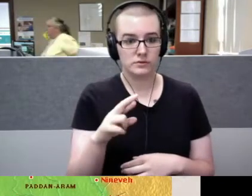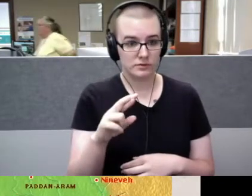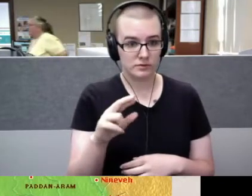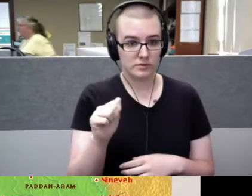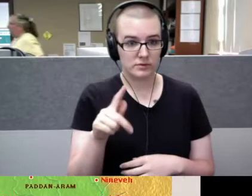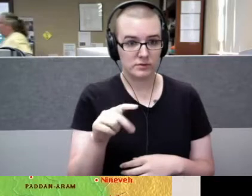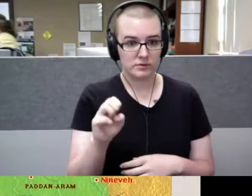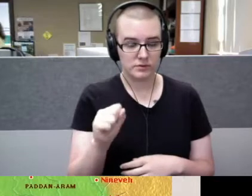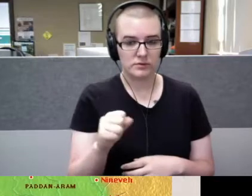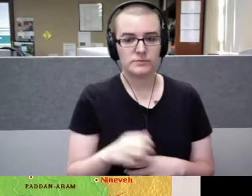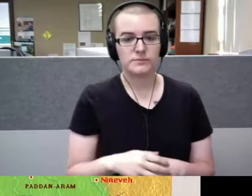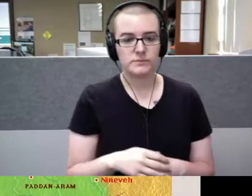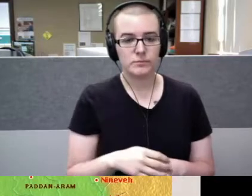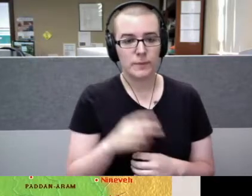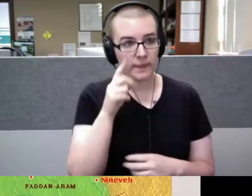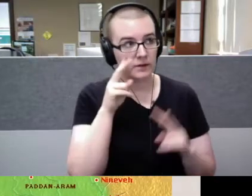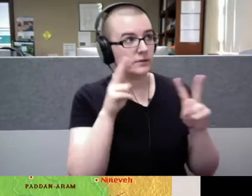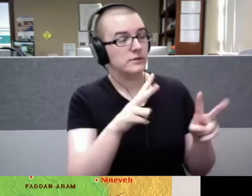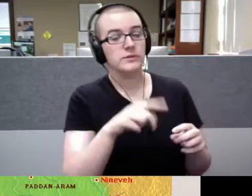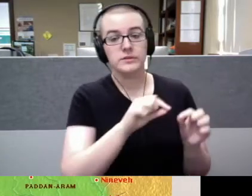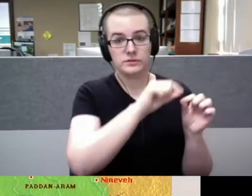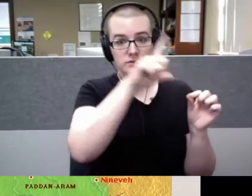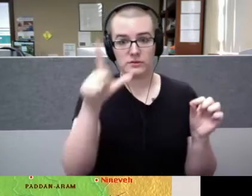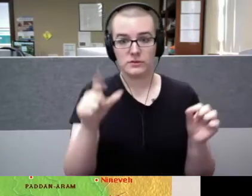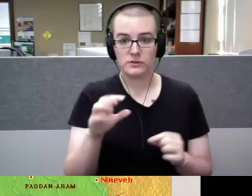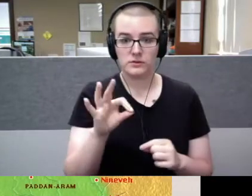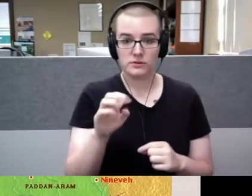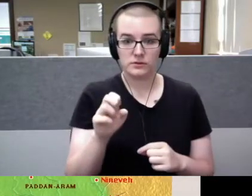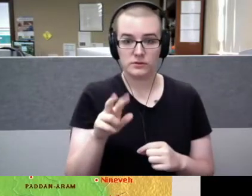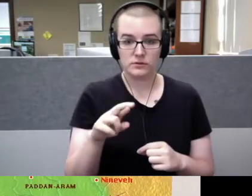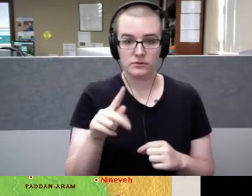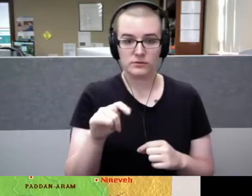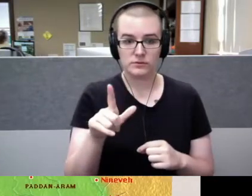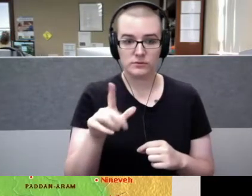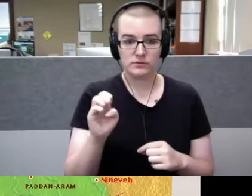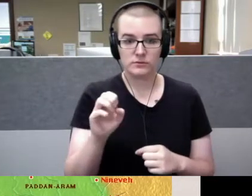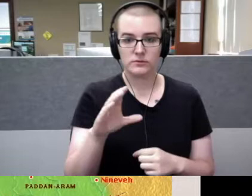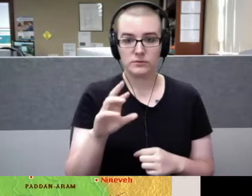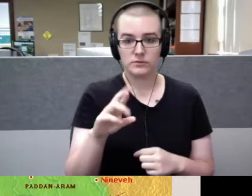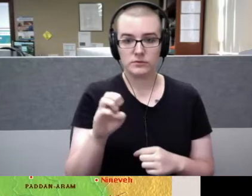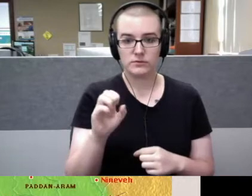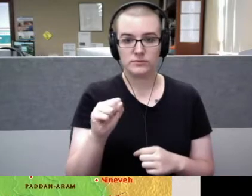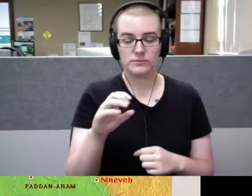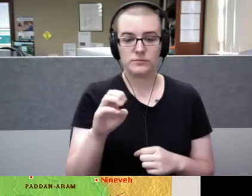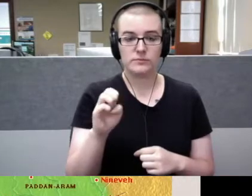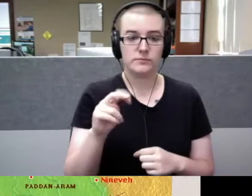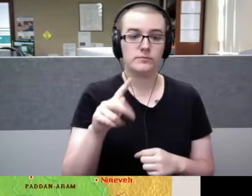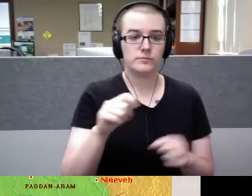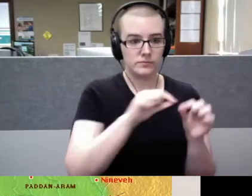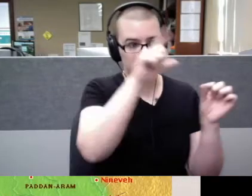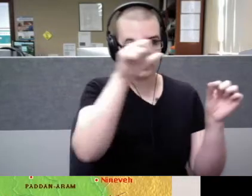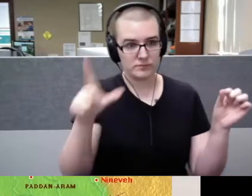commonly as the Fertile Crescent, because thousands of years ago, this was a plentiful area for